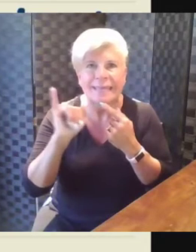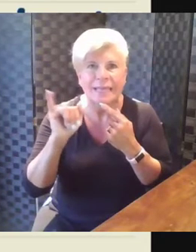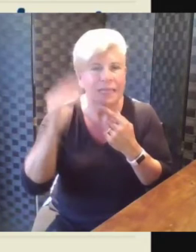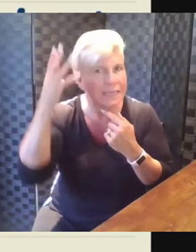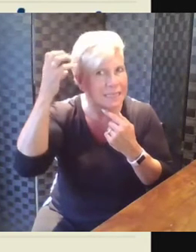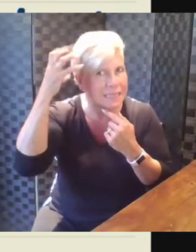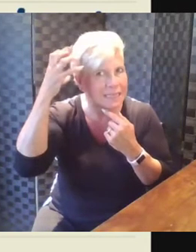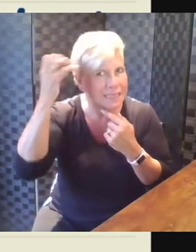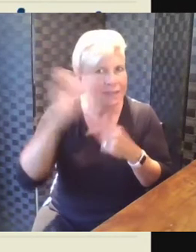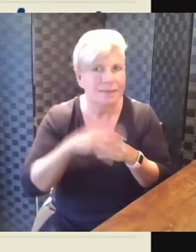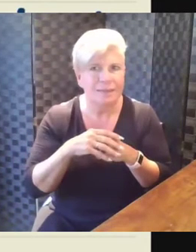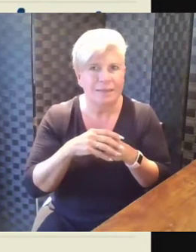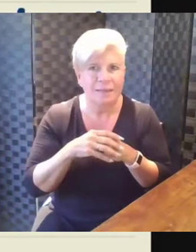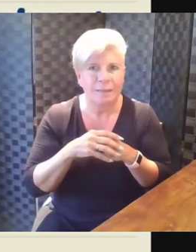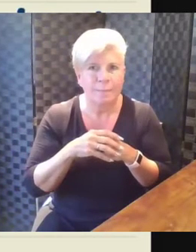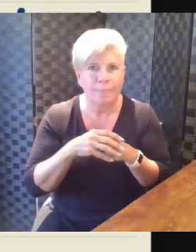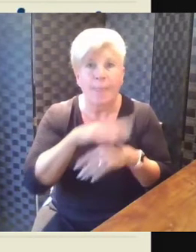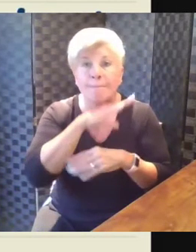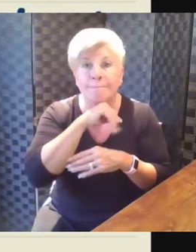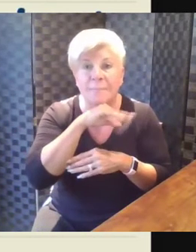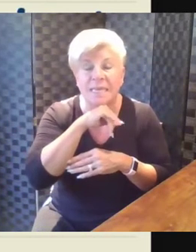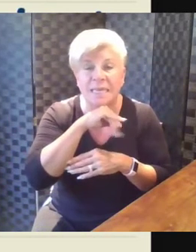itch, or in pig.